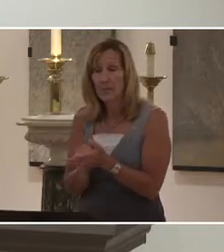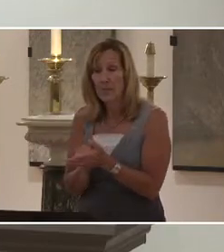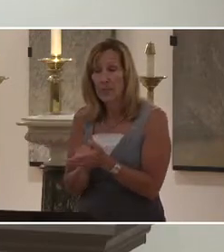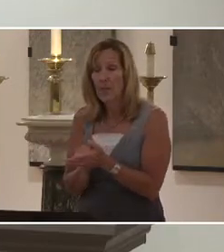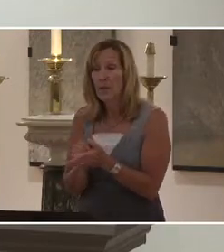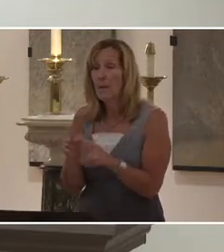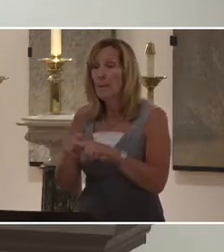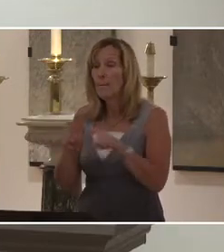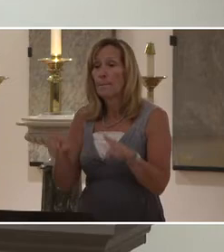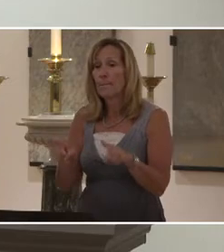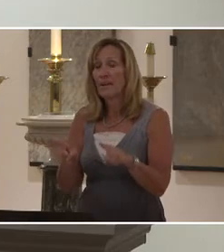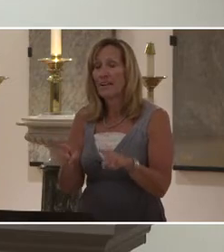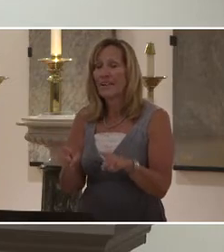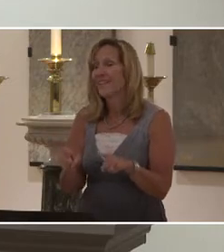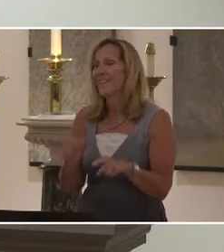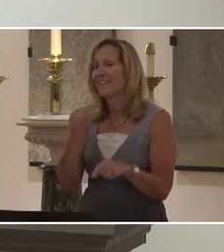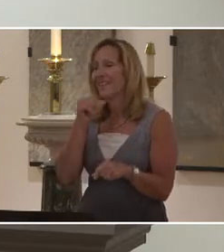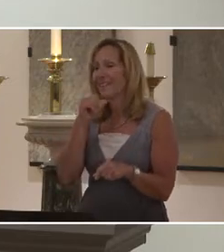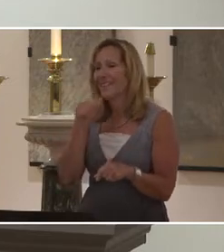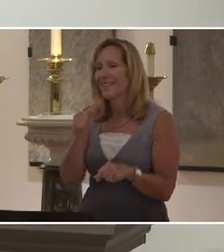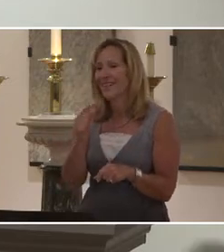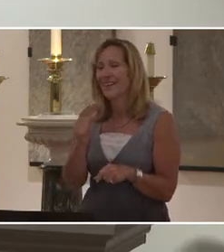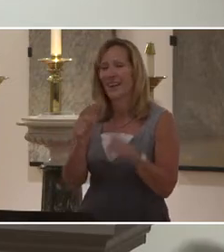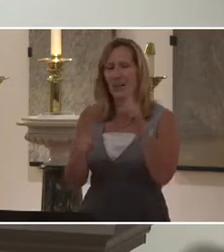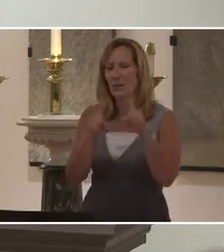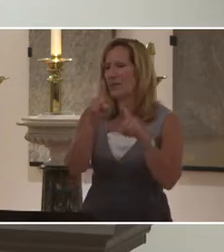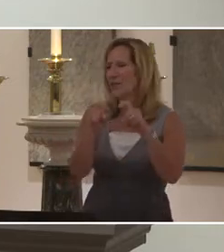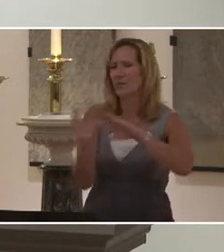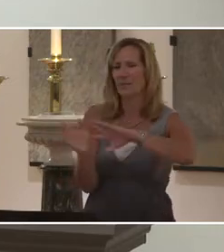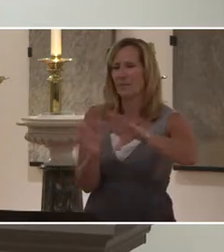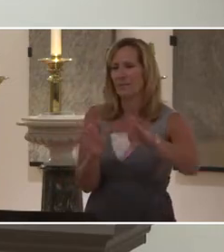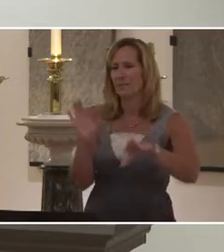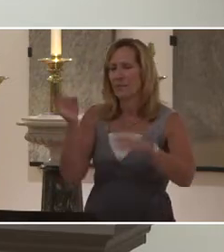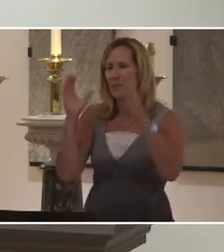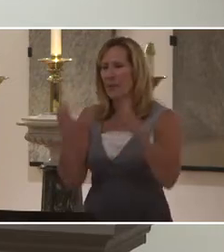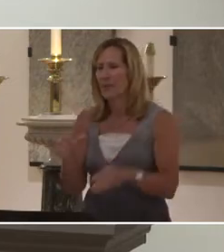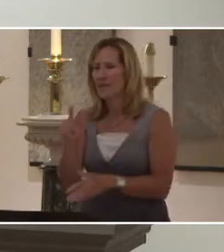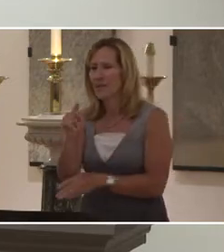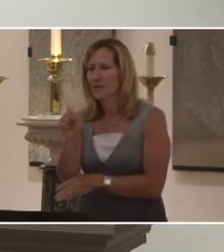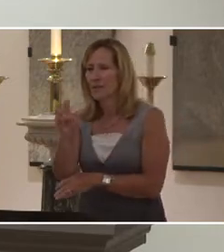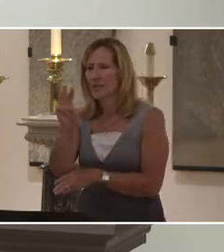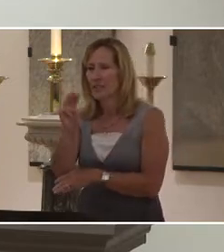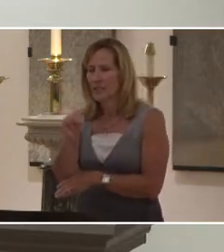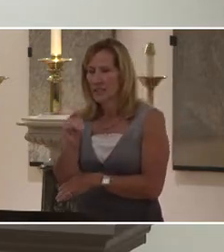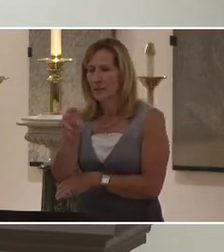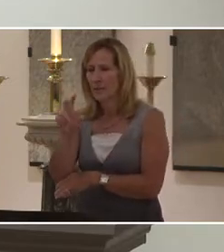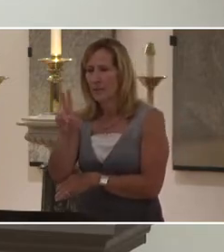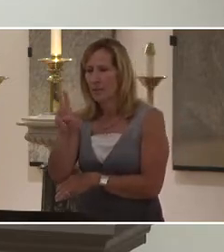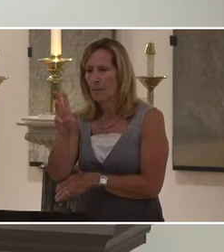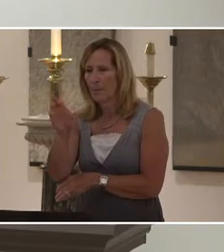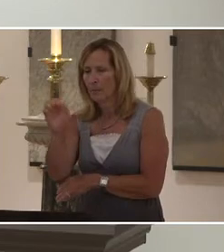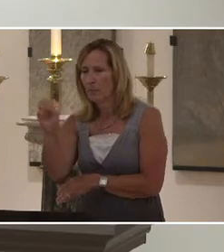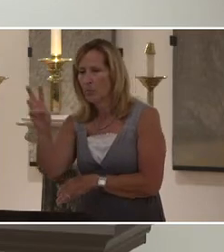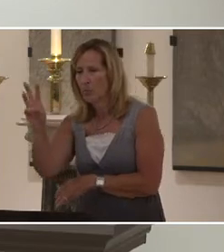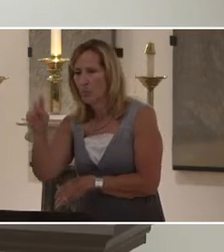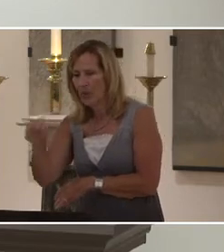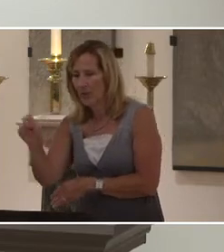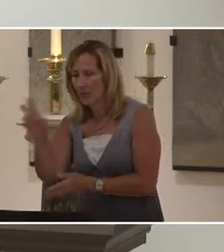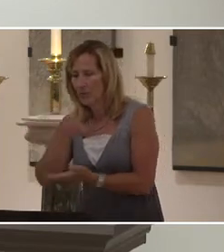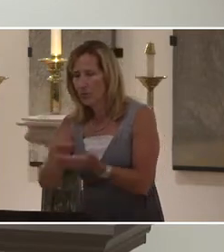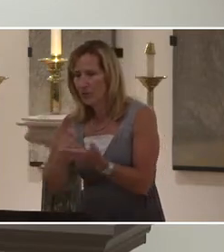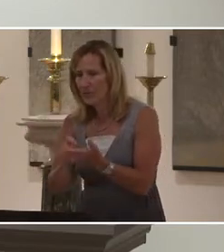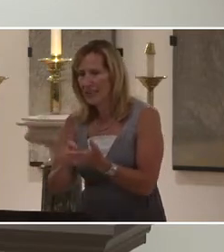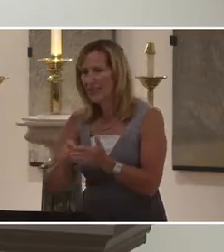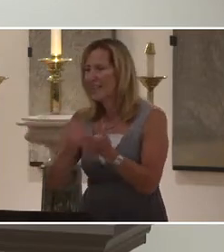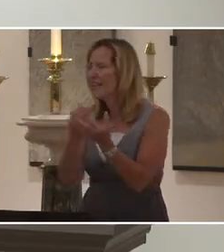Rather than giving in to these rational questions, Pastor Tim Brown challenges us. He writes, "The